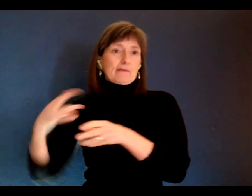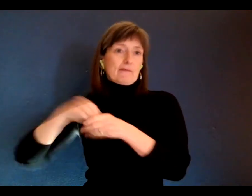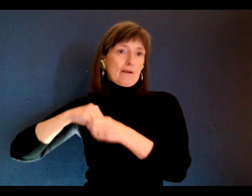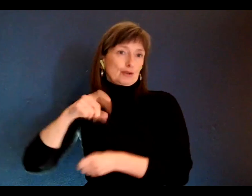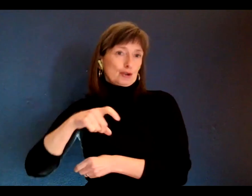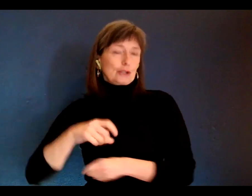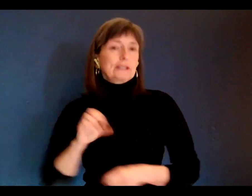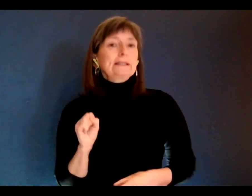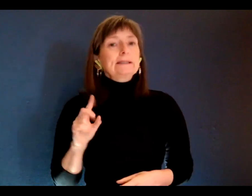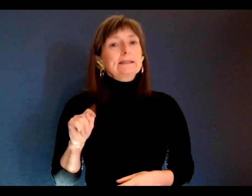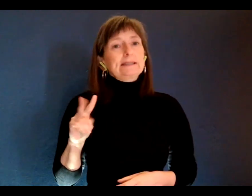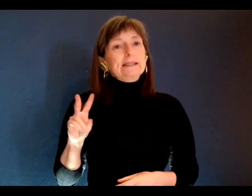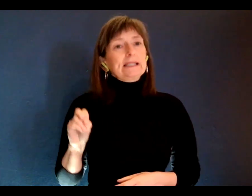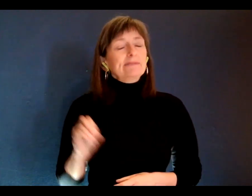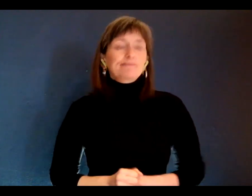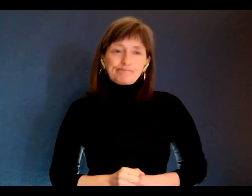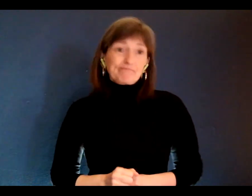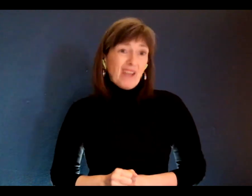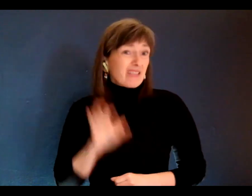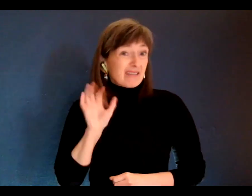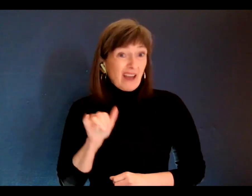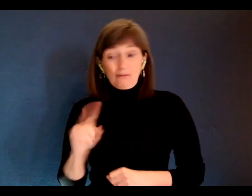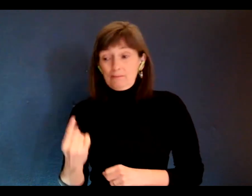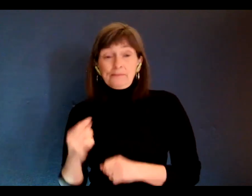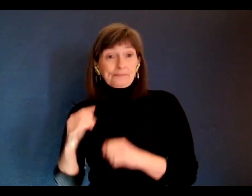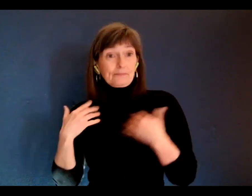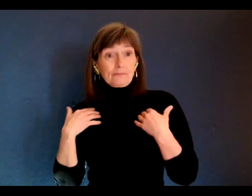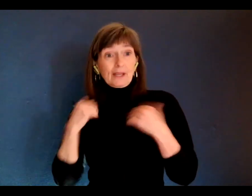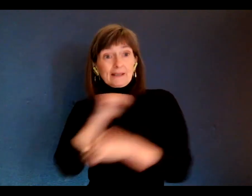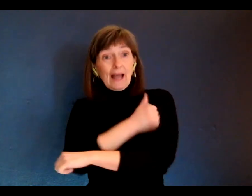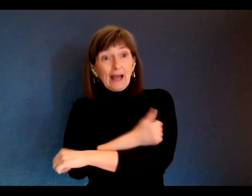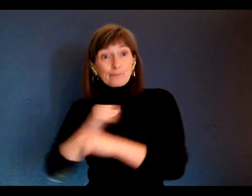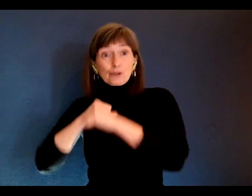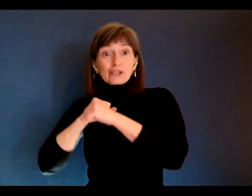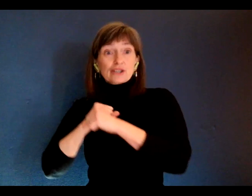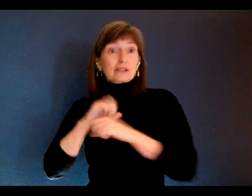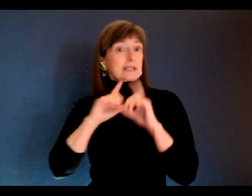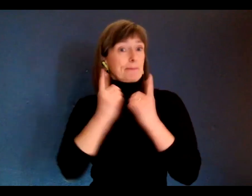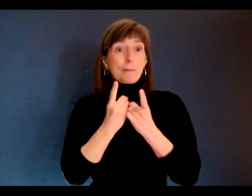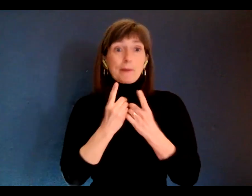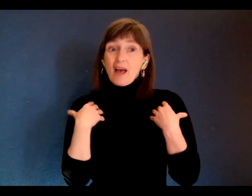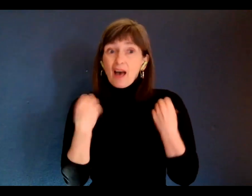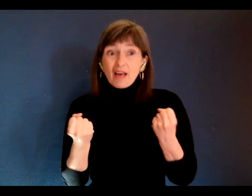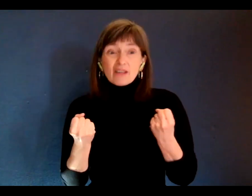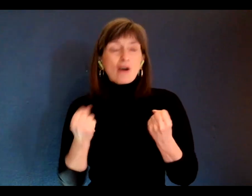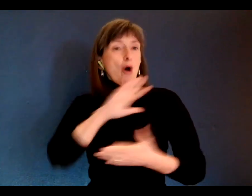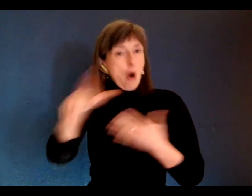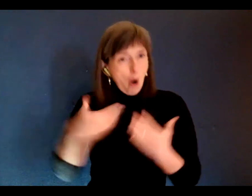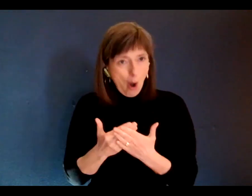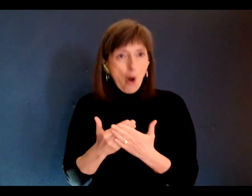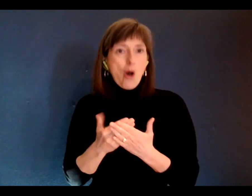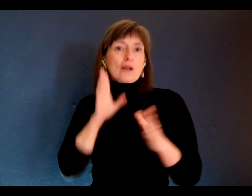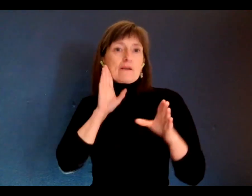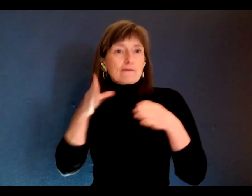Absolutely. And again, Sure. It's not just unique to adult protection. All of the health authorities, the Department of Health in the province, it's all centered on the principles